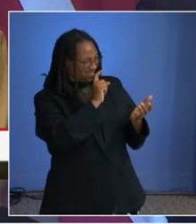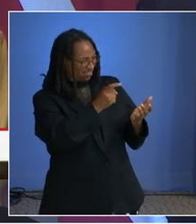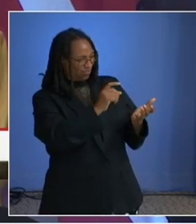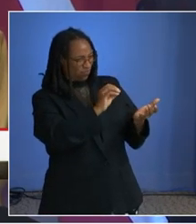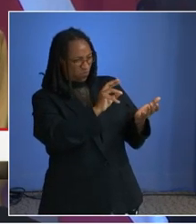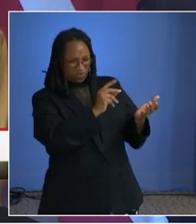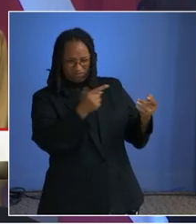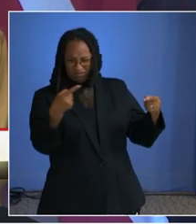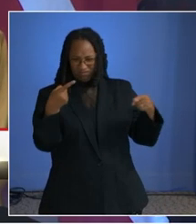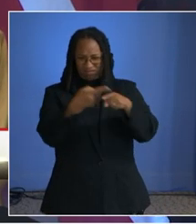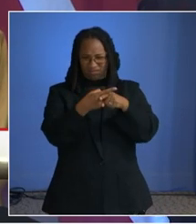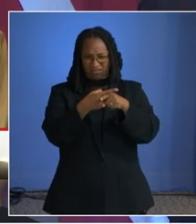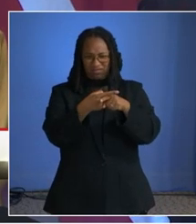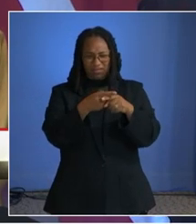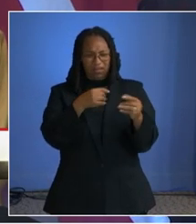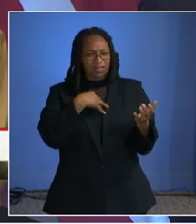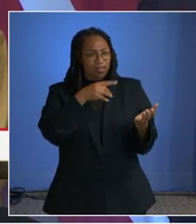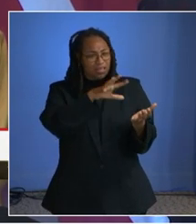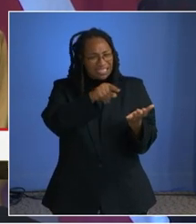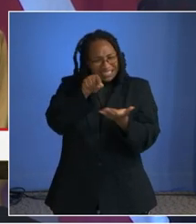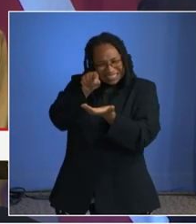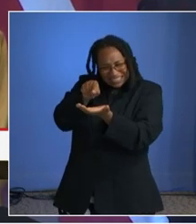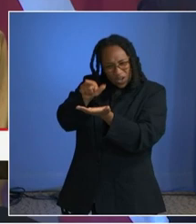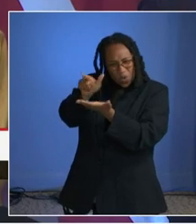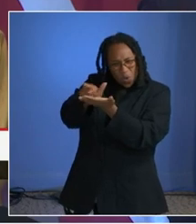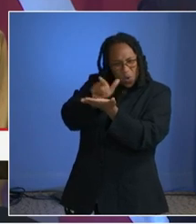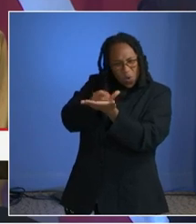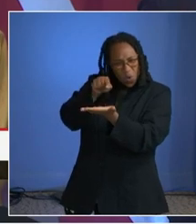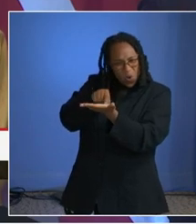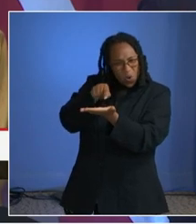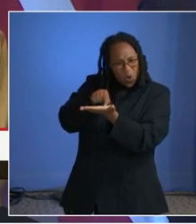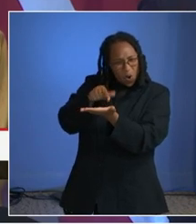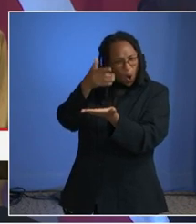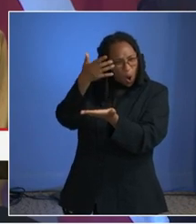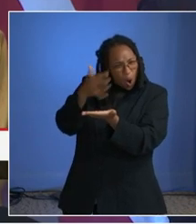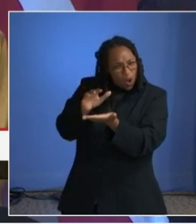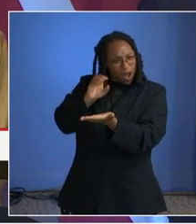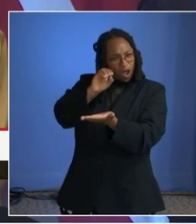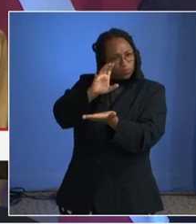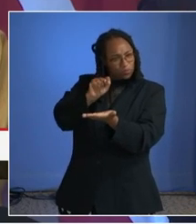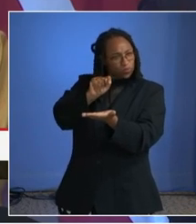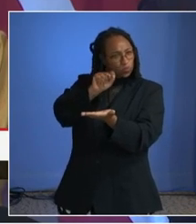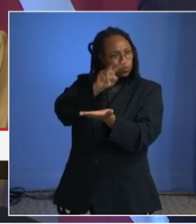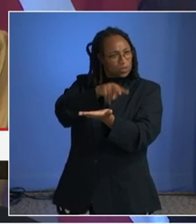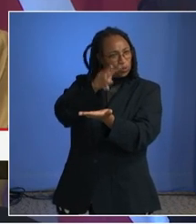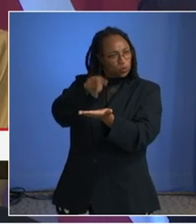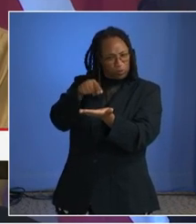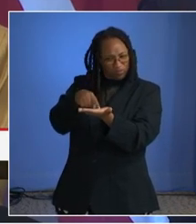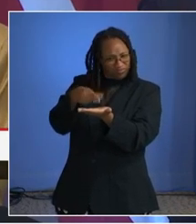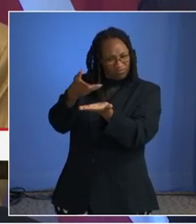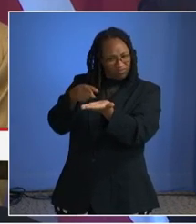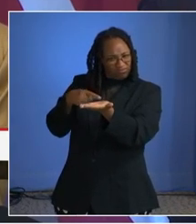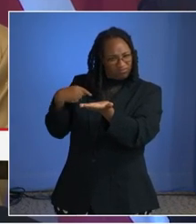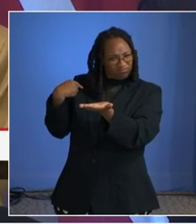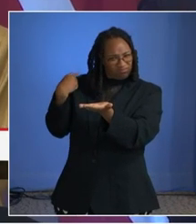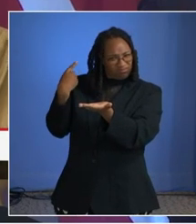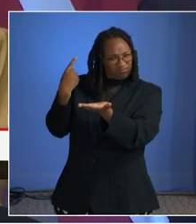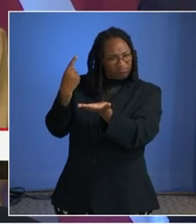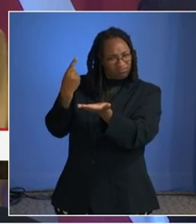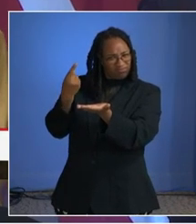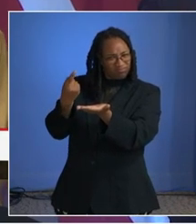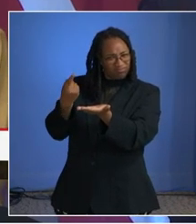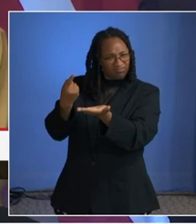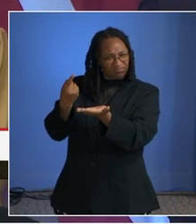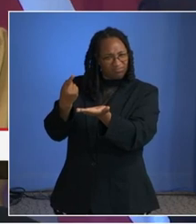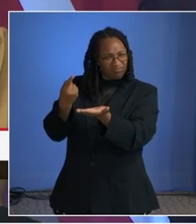2022, and particularly given what happened with Deputy Mayor Valchecchio, why you have not, as of yet, brought